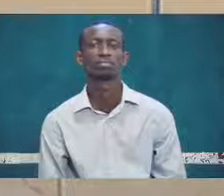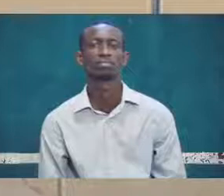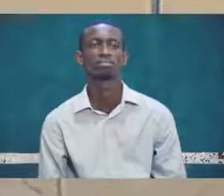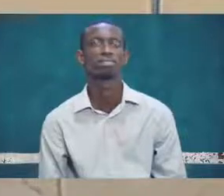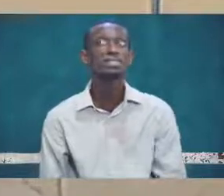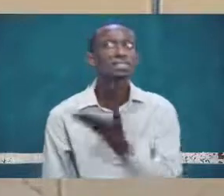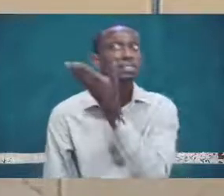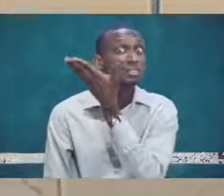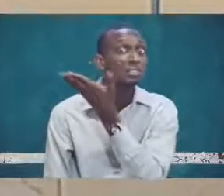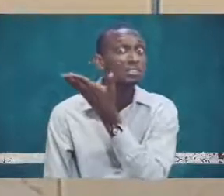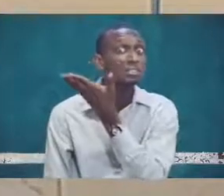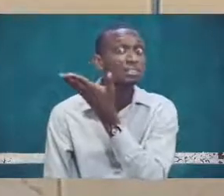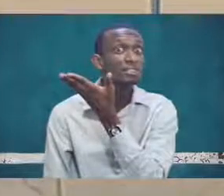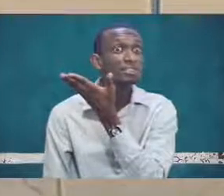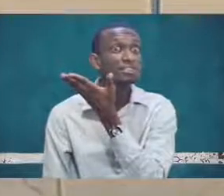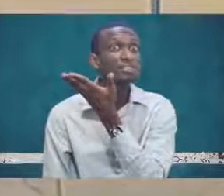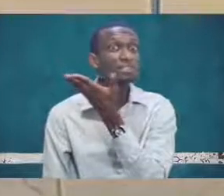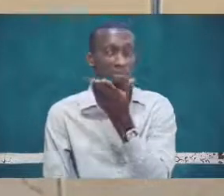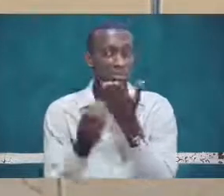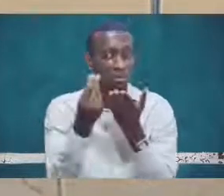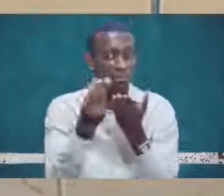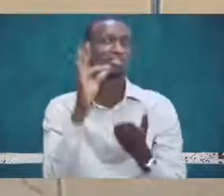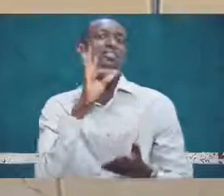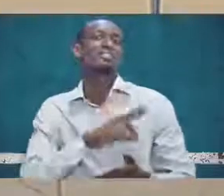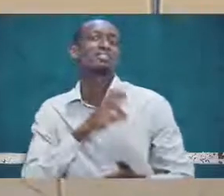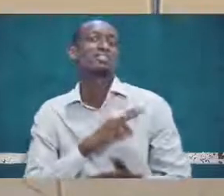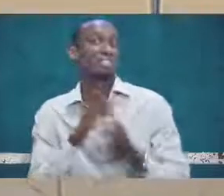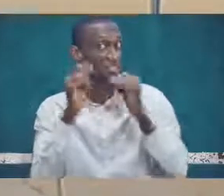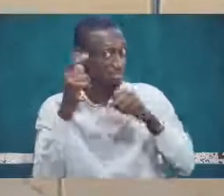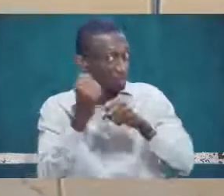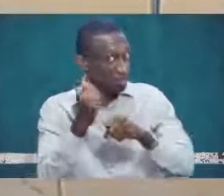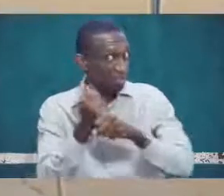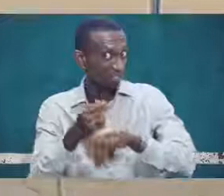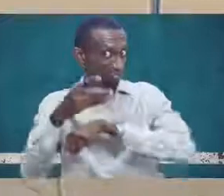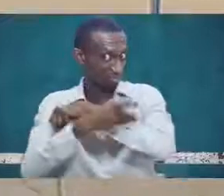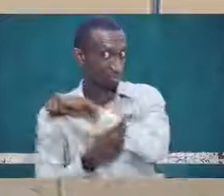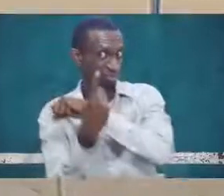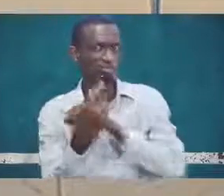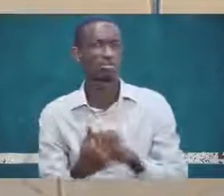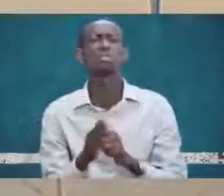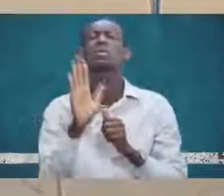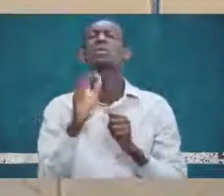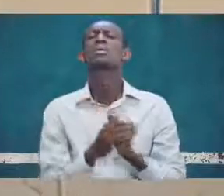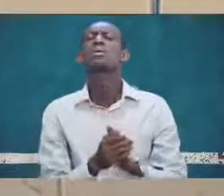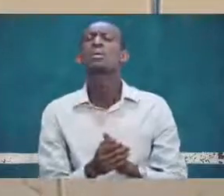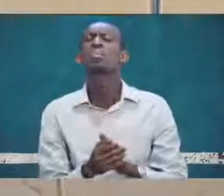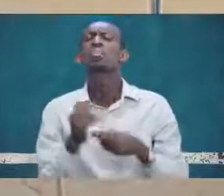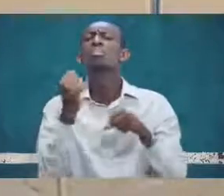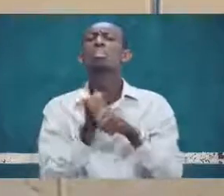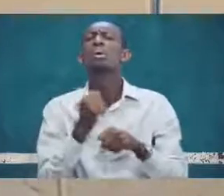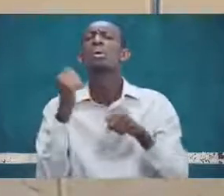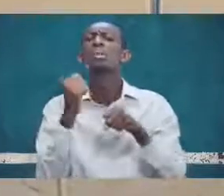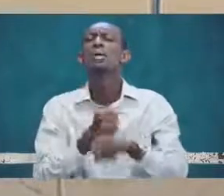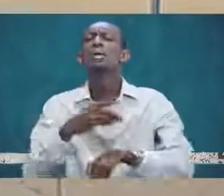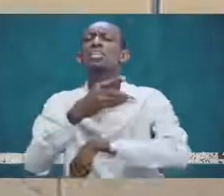This is the amount of money he has to get if he works only 1 day. What about 3 days? It will be proportional to the amount